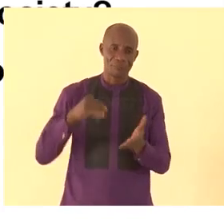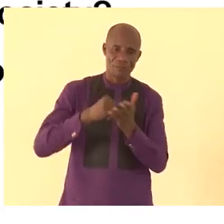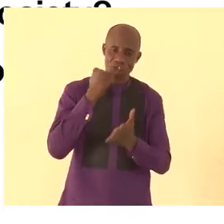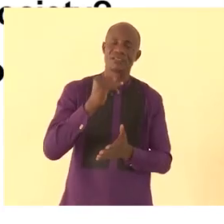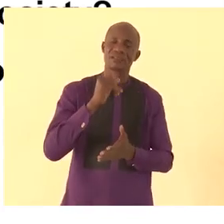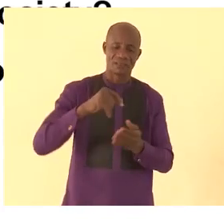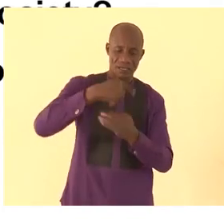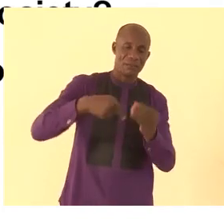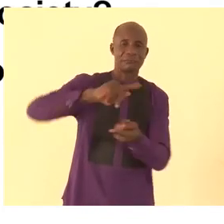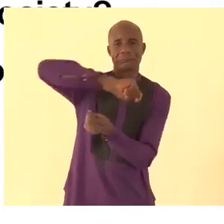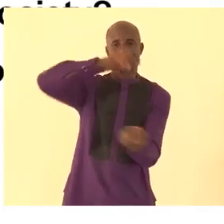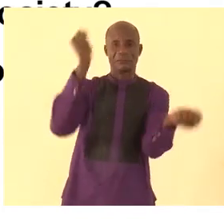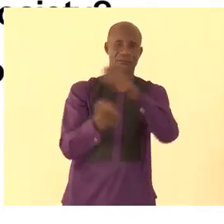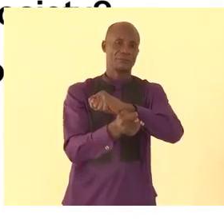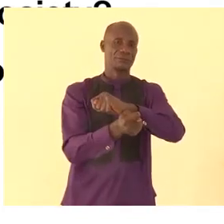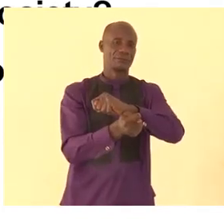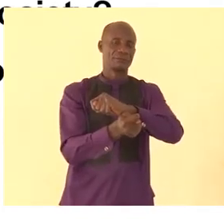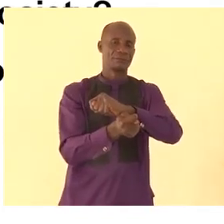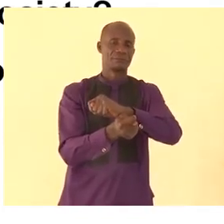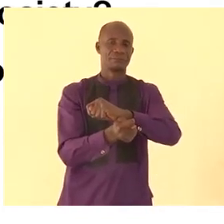It is about transformation.